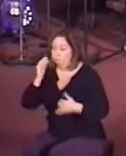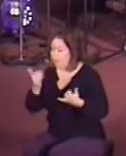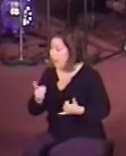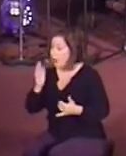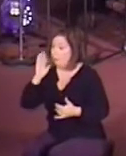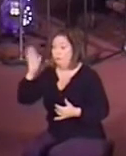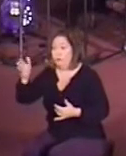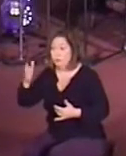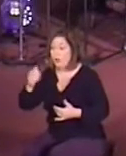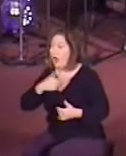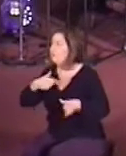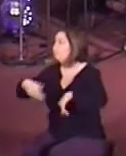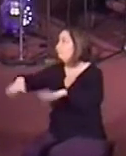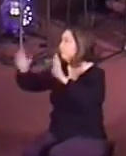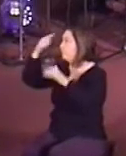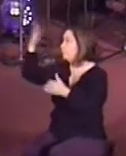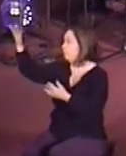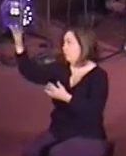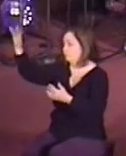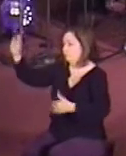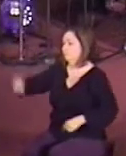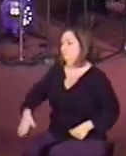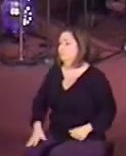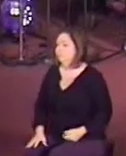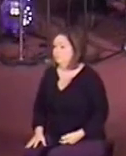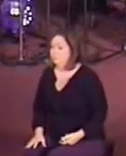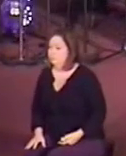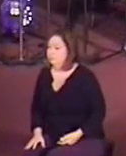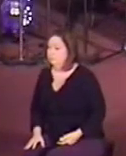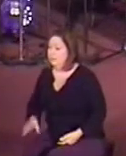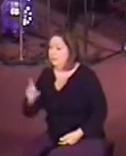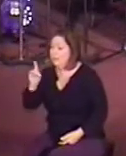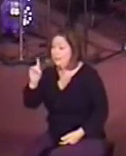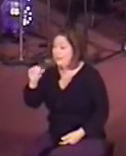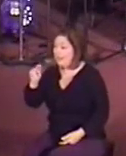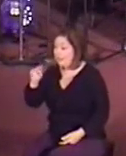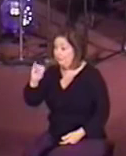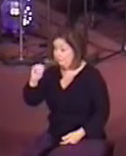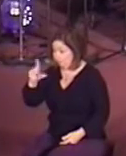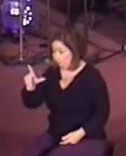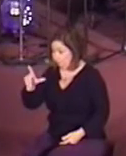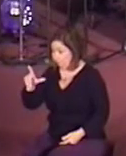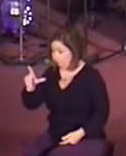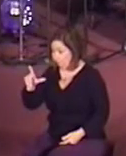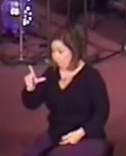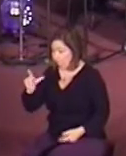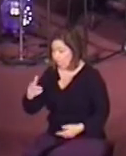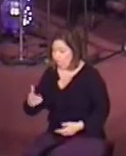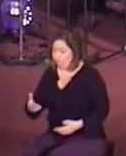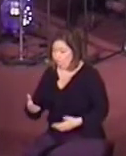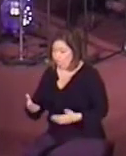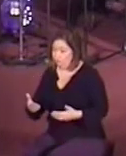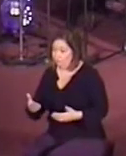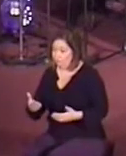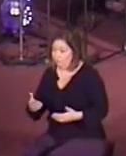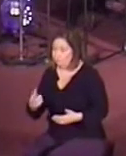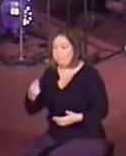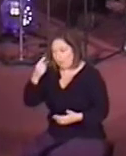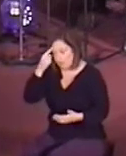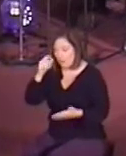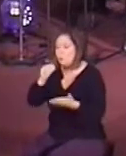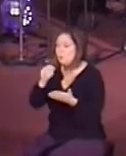I relinquish to you. You see, Daniel is probably recording this at the